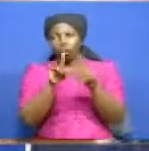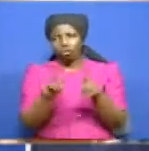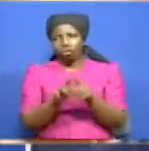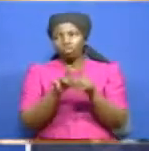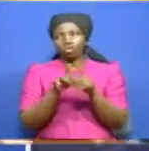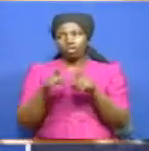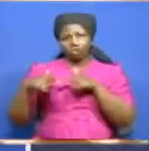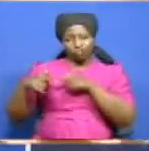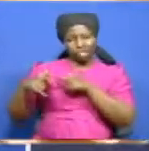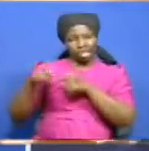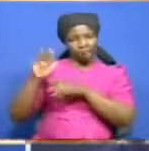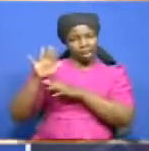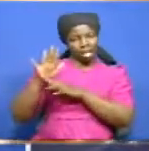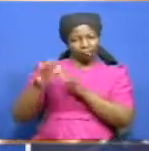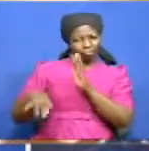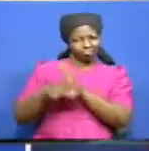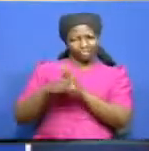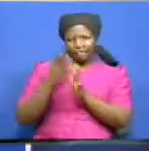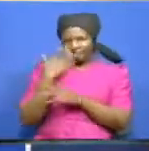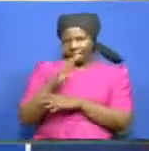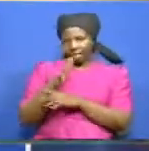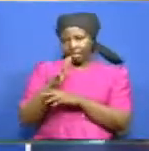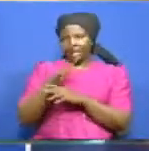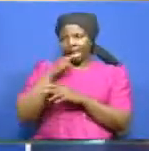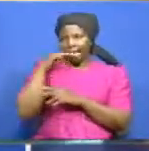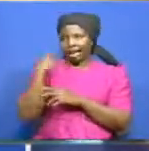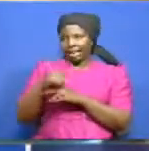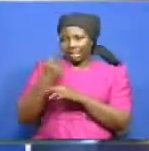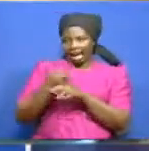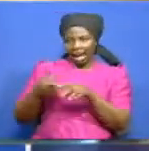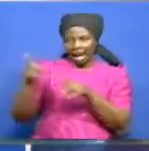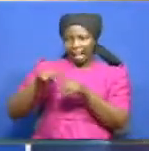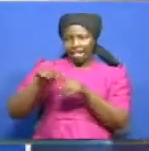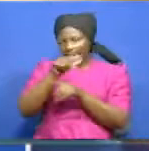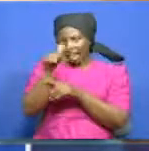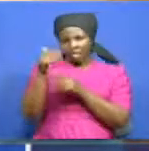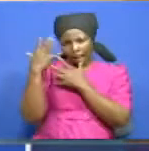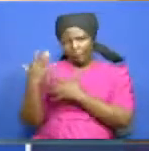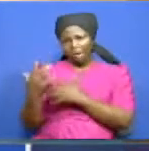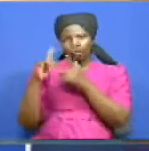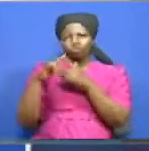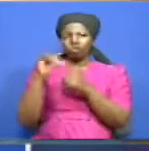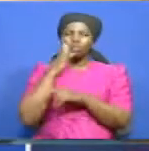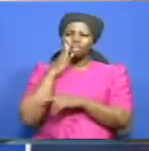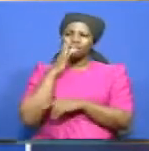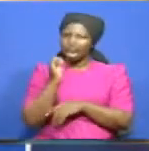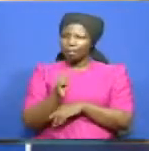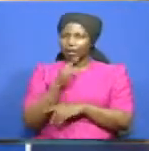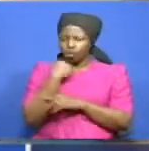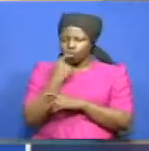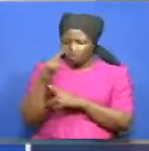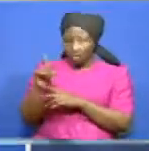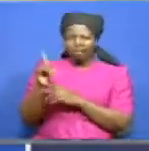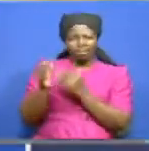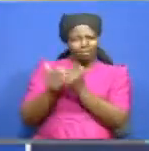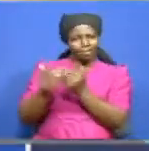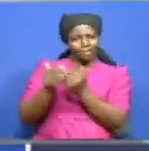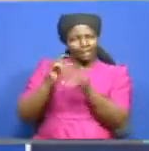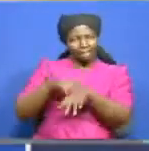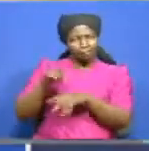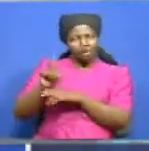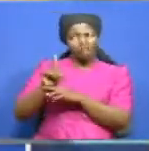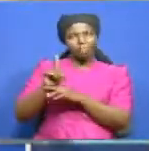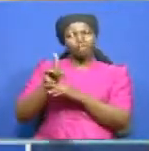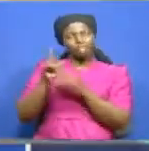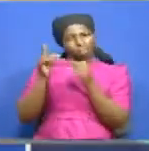lover and regrets adding another burden on the shoulders of her grandmother who took her in when she lost her parents.